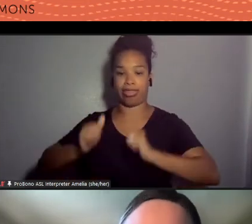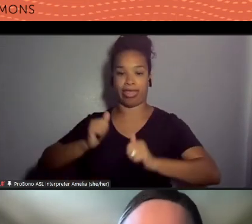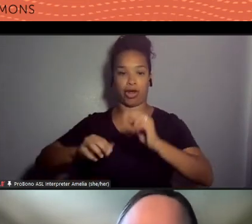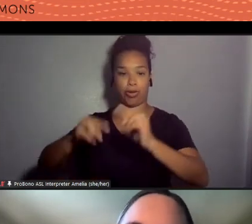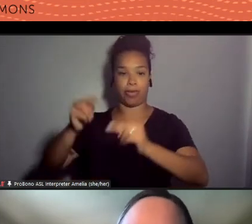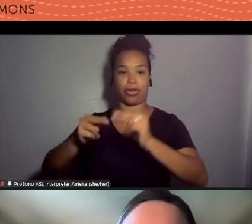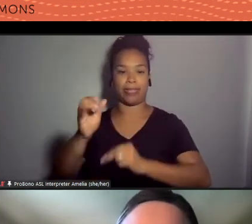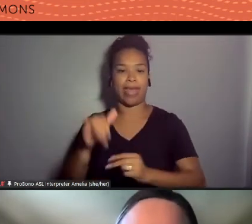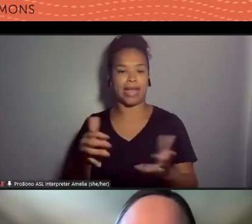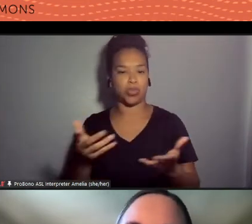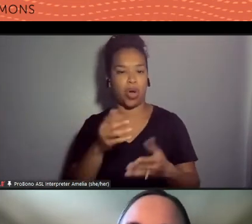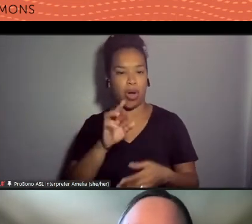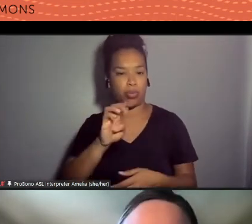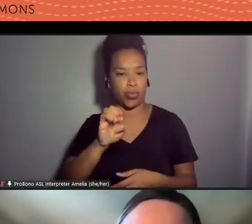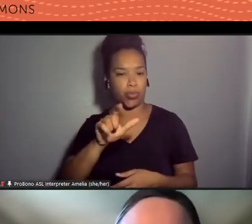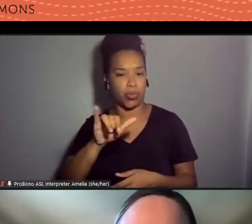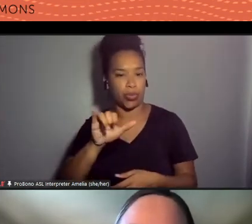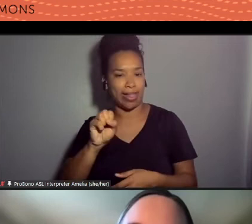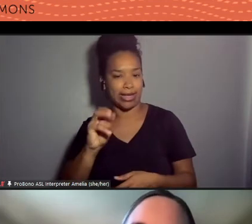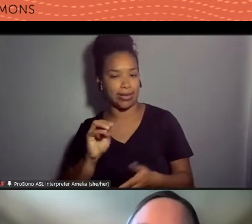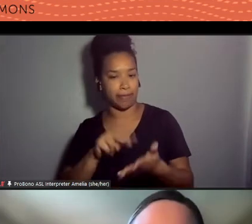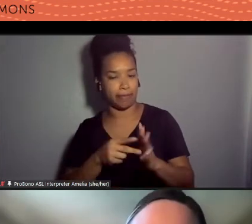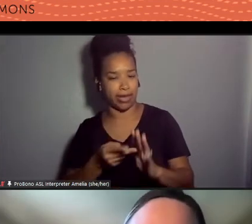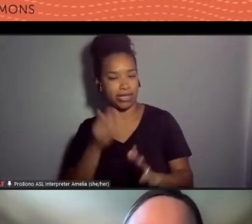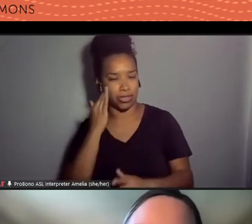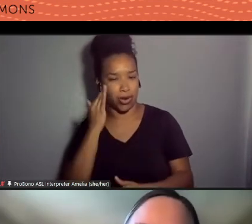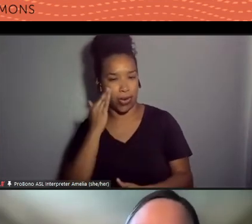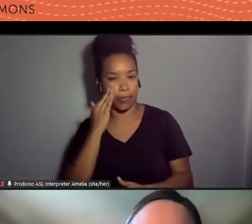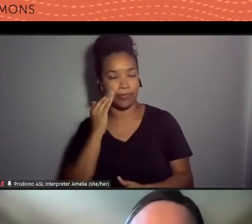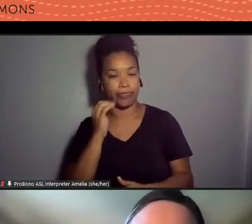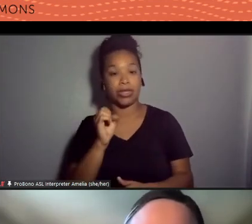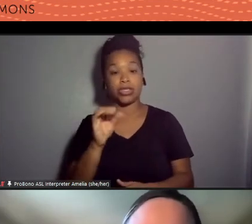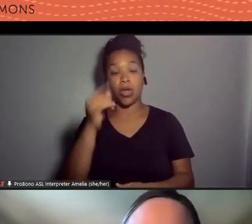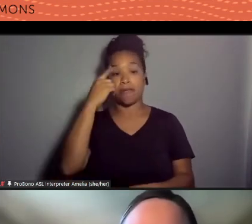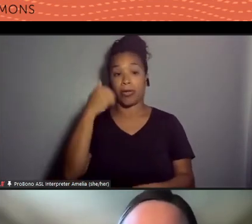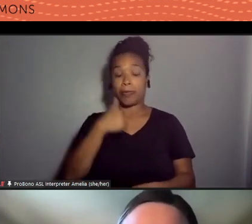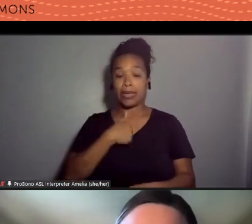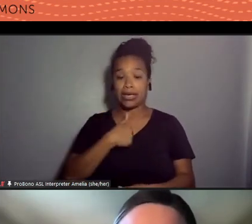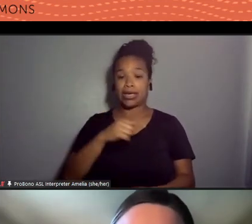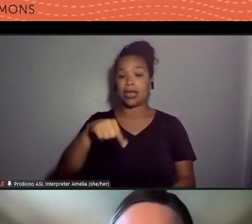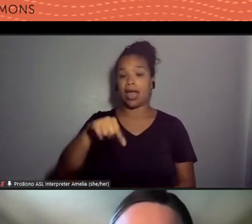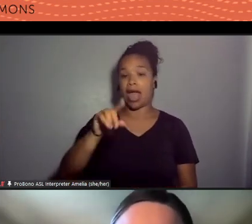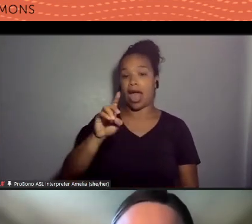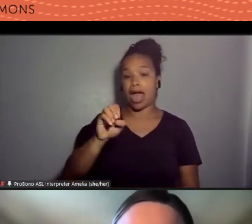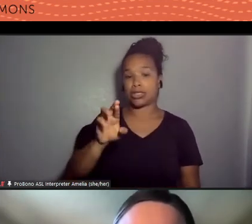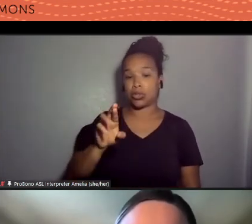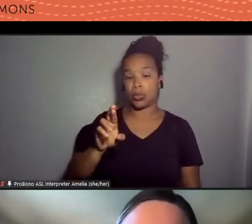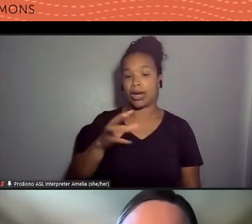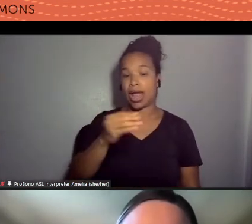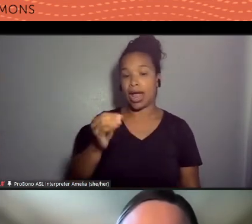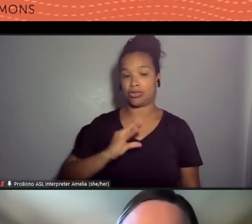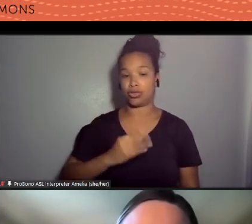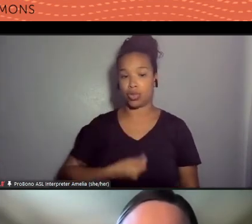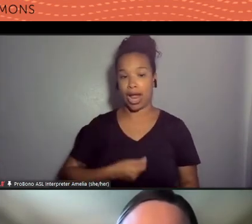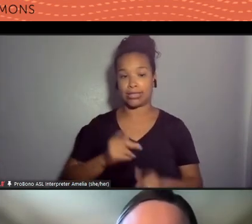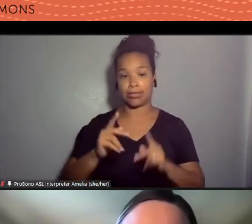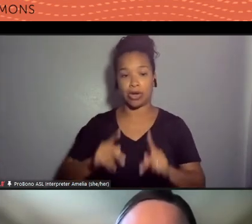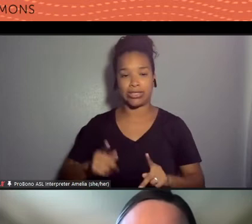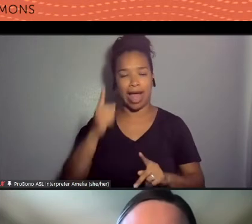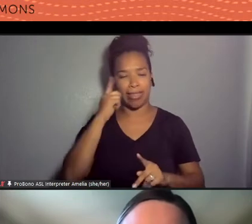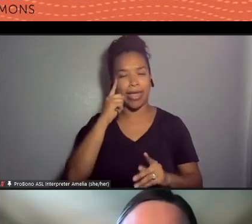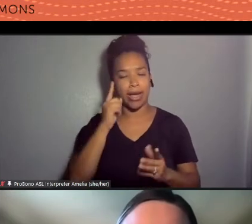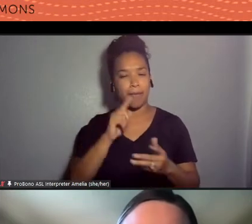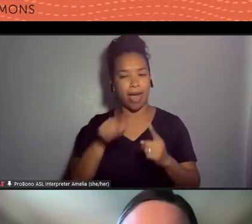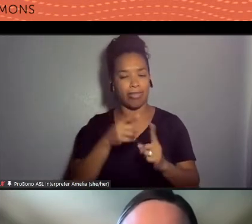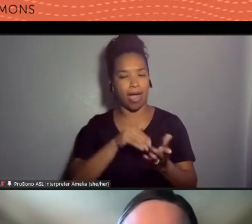know? So for me as a queer person and as a trans person, I think about that all the time, about how lucky I